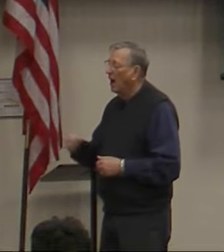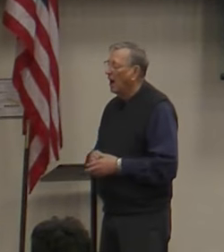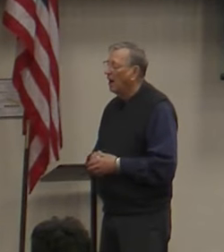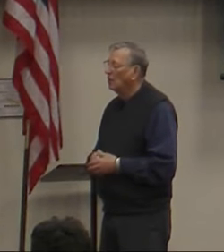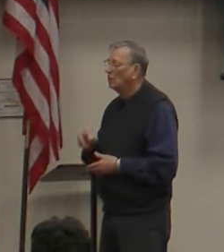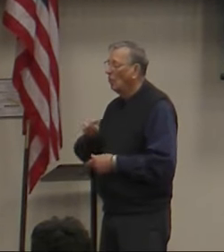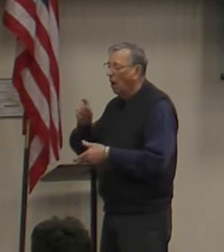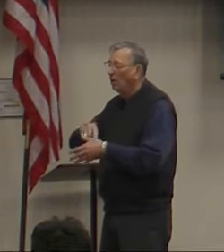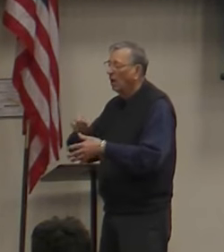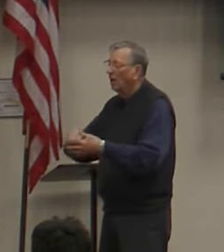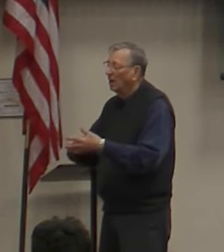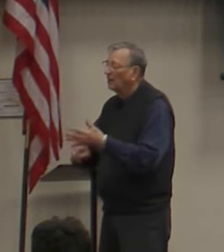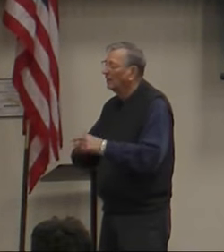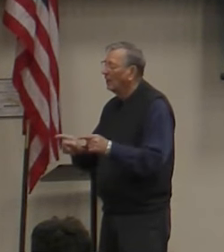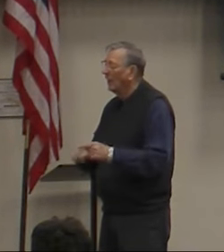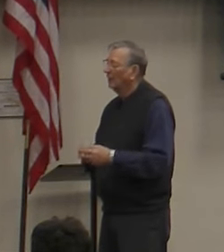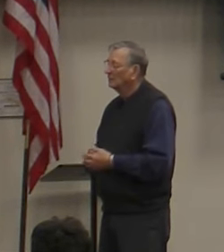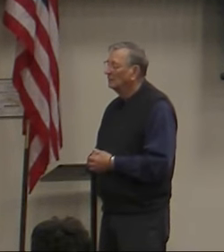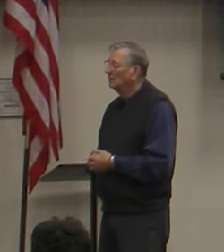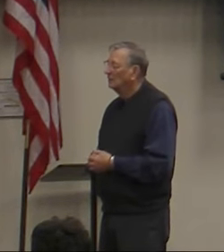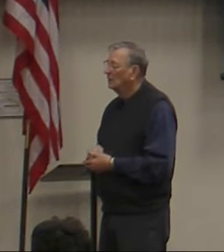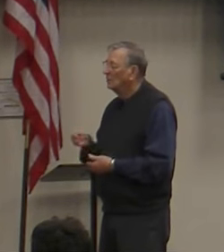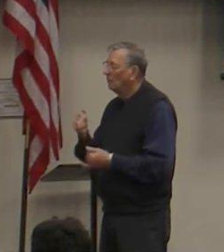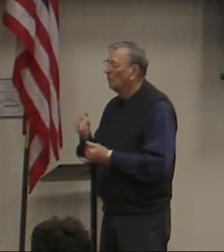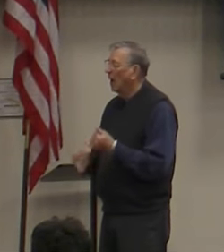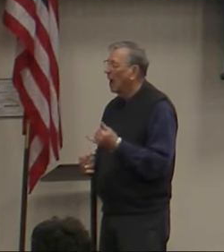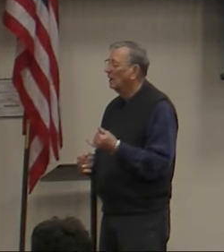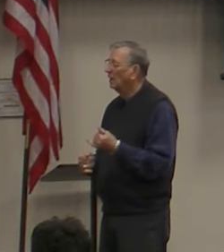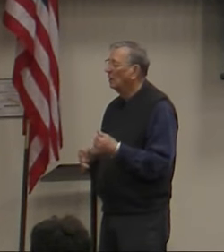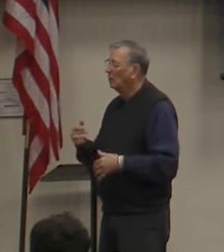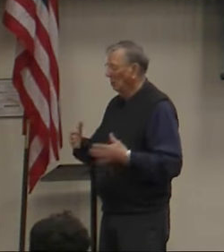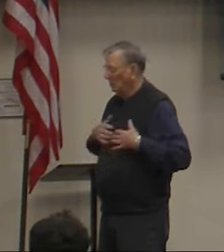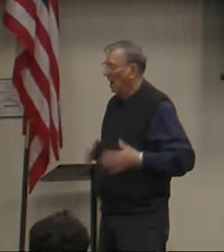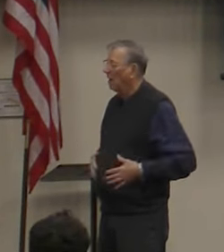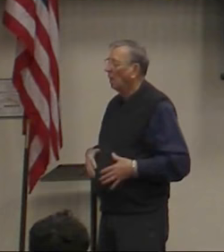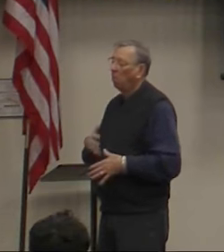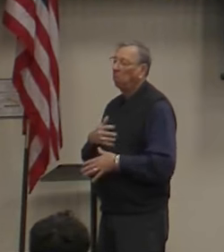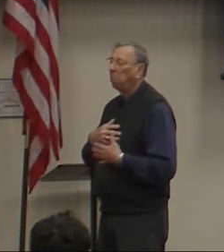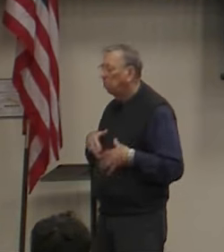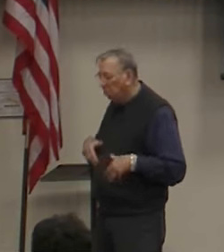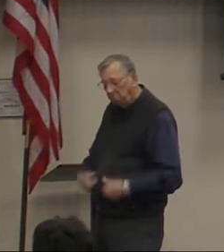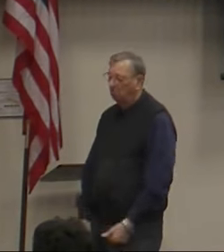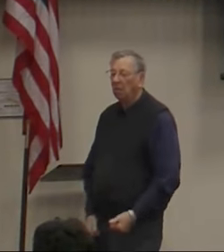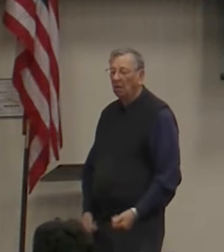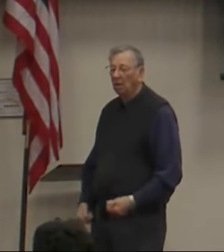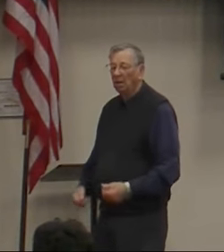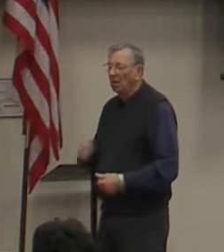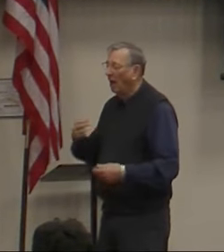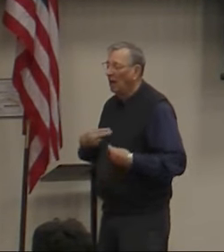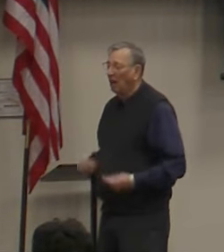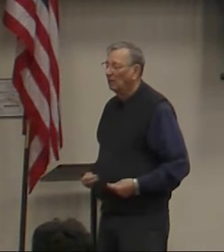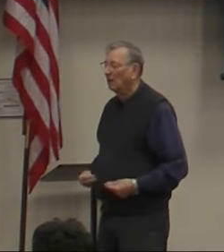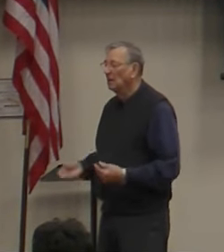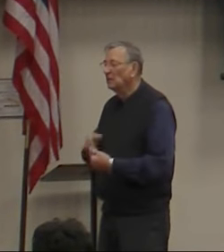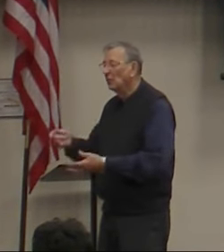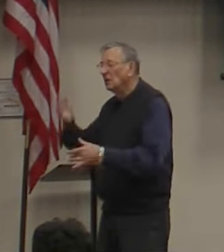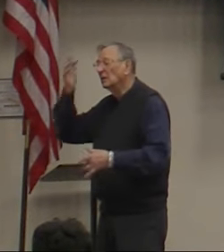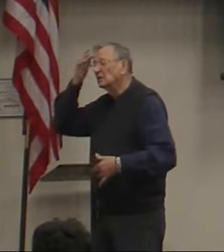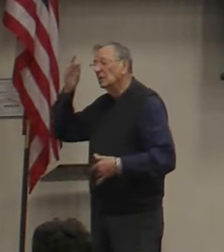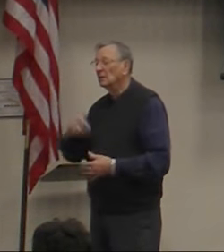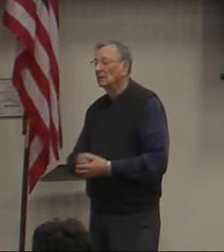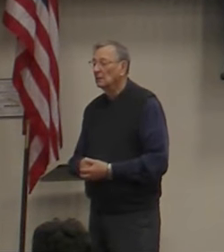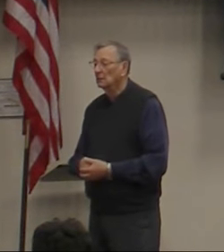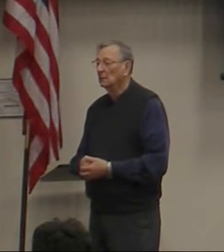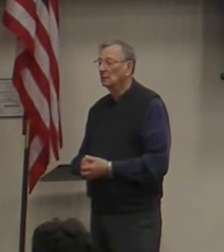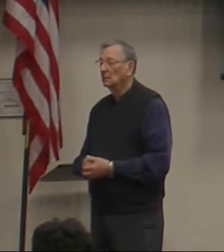you do all these different things, and you finally just depleted your resources, made your body unhealthy, and made it easy for you to get sick.